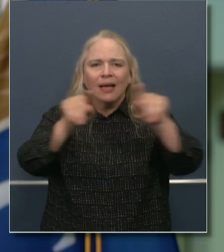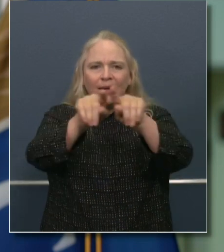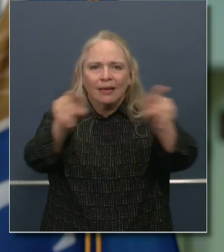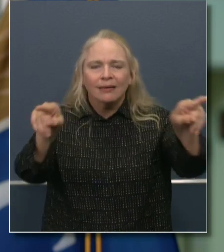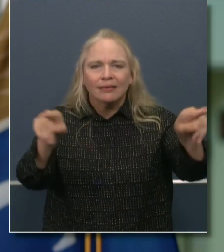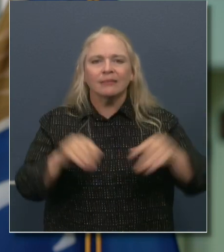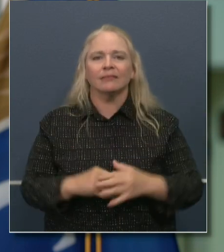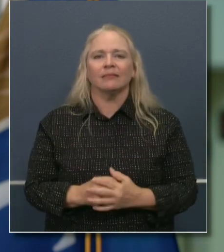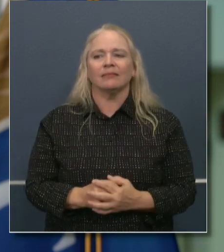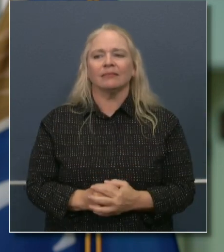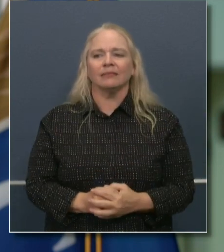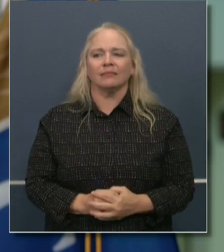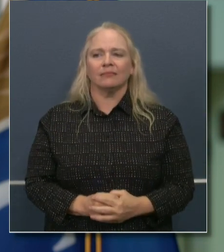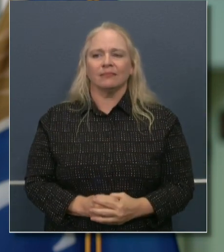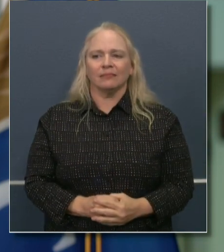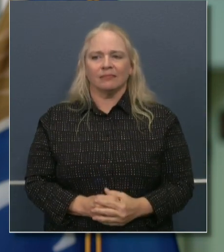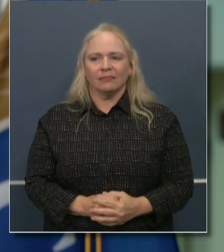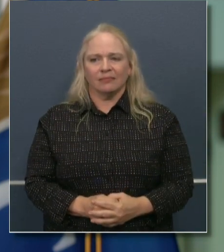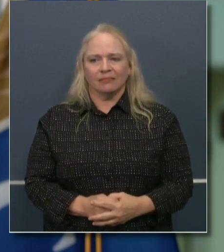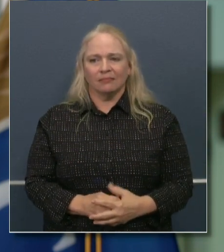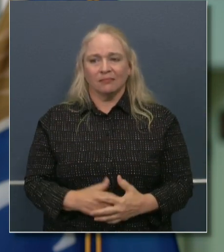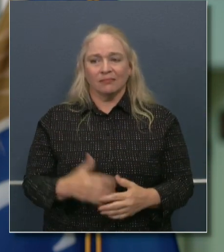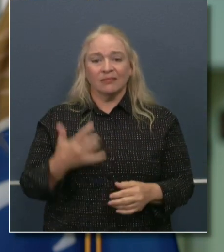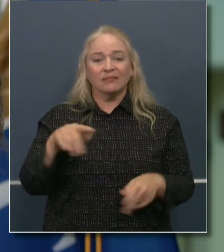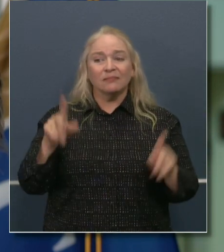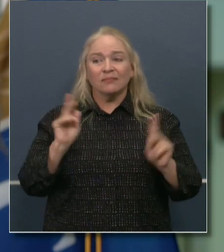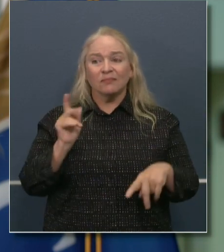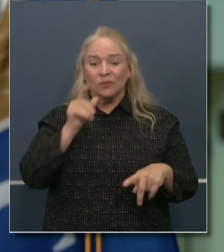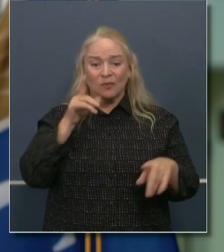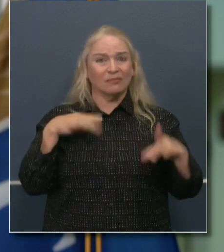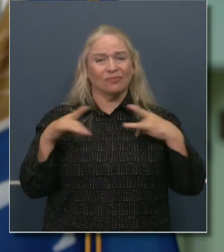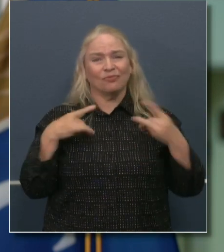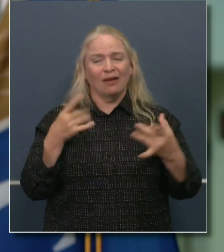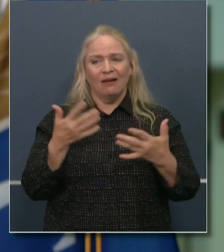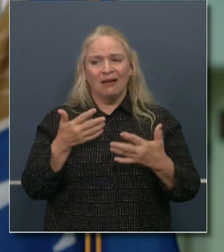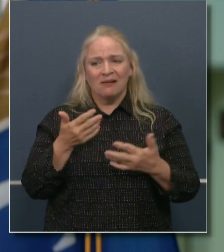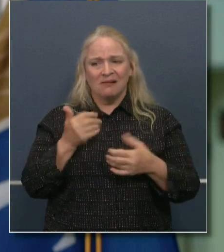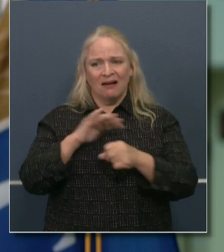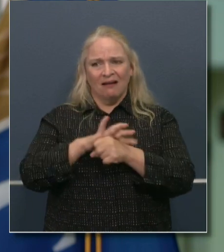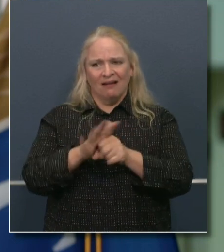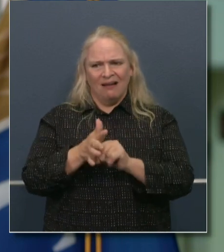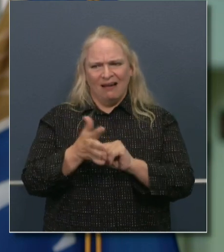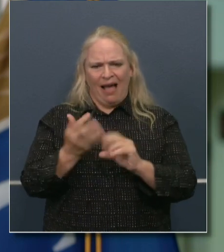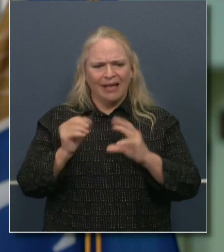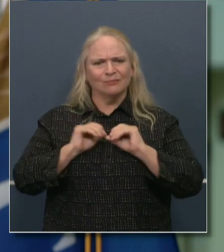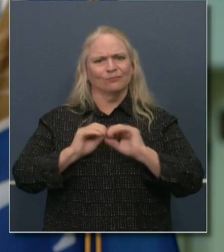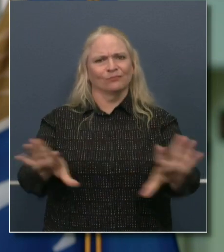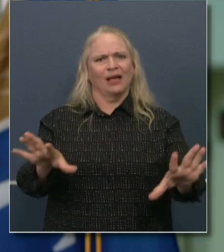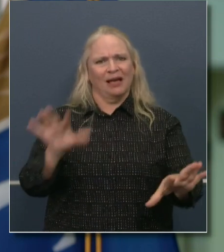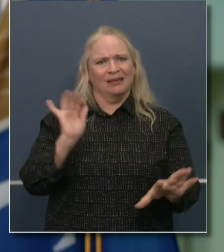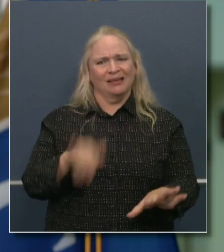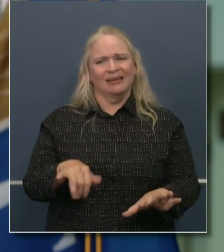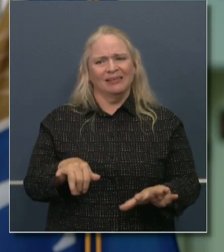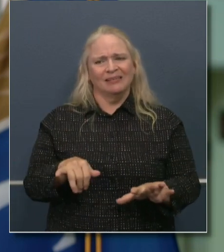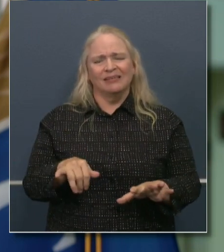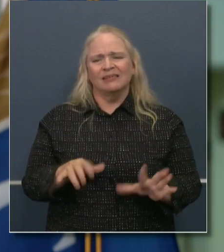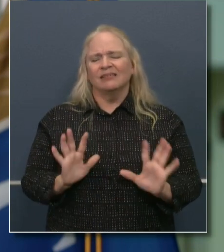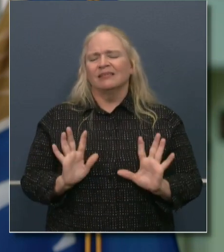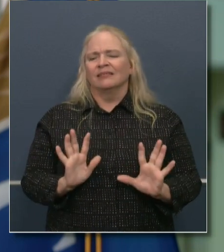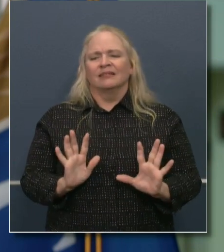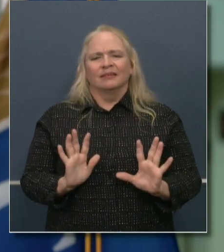people getting COVID-19, not only are we seeing people transmit this disease, but we're